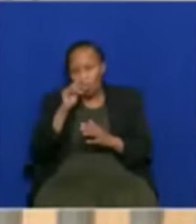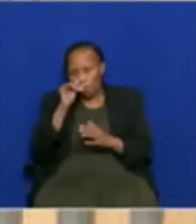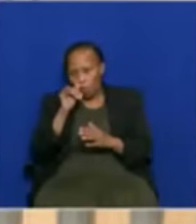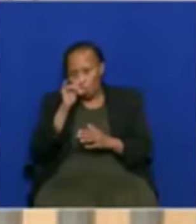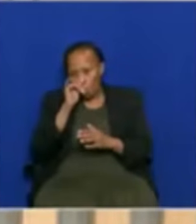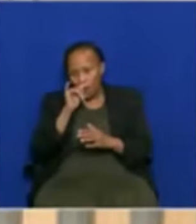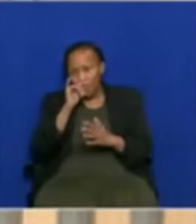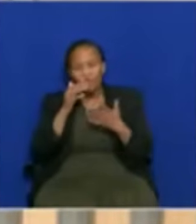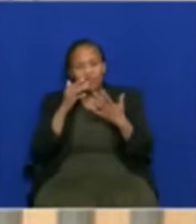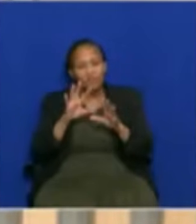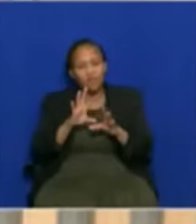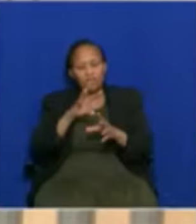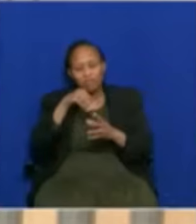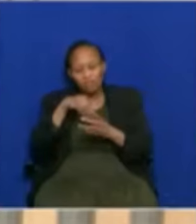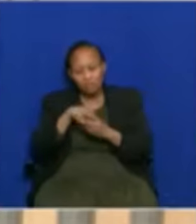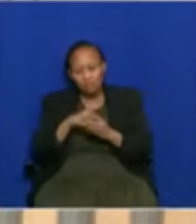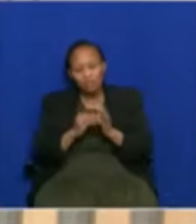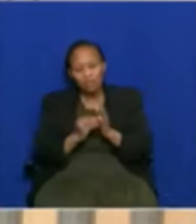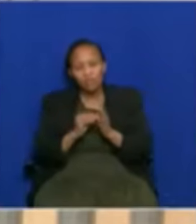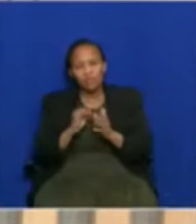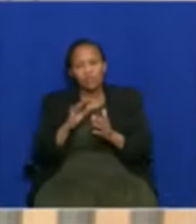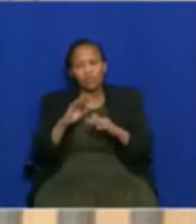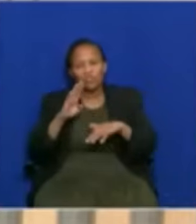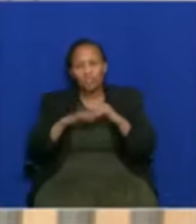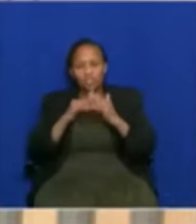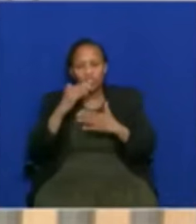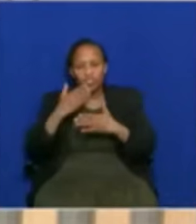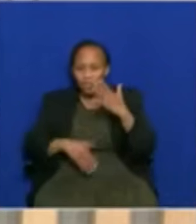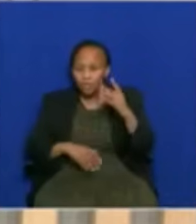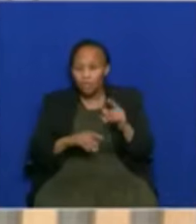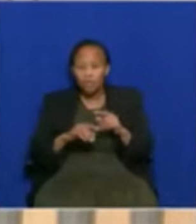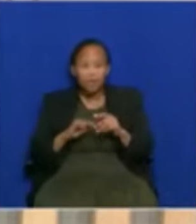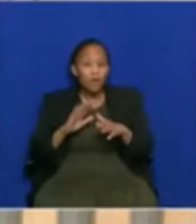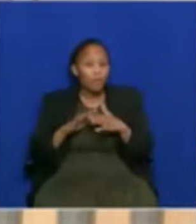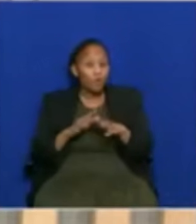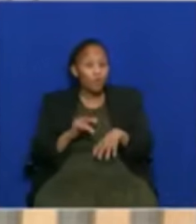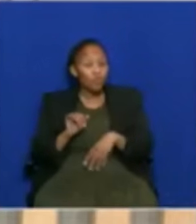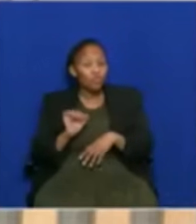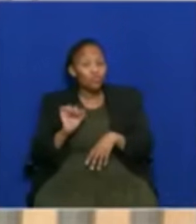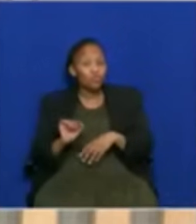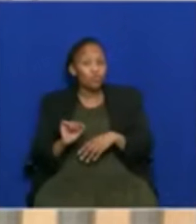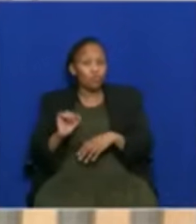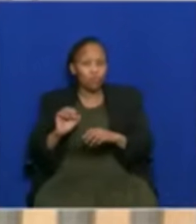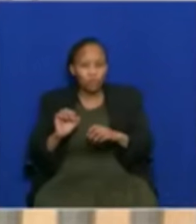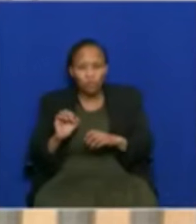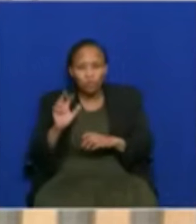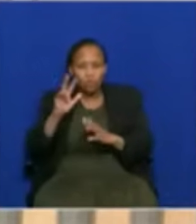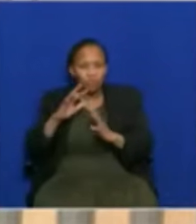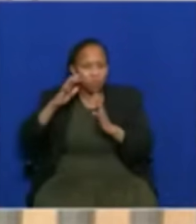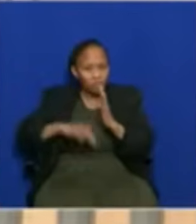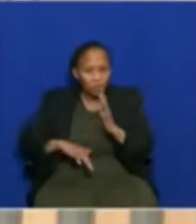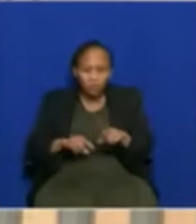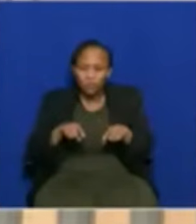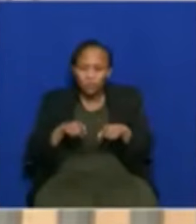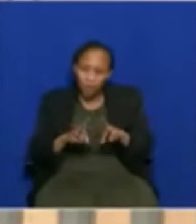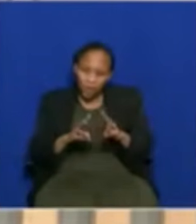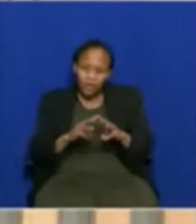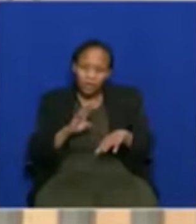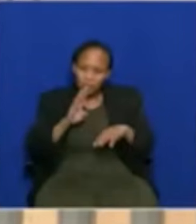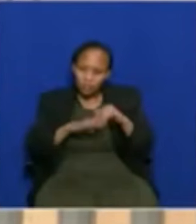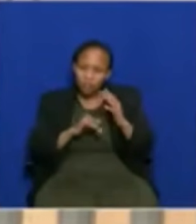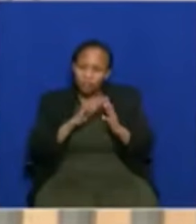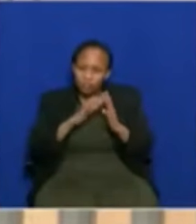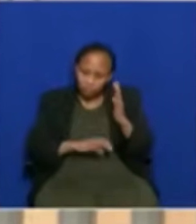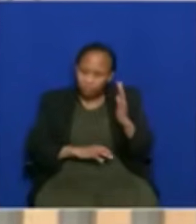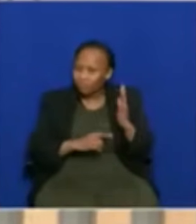your affidavit and the way the charge sheet is drafted, you caused for her arrest. That's irresponsible